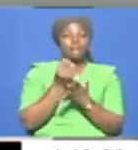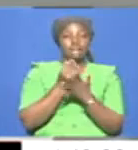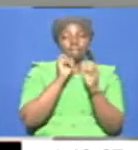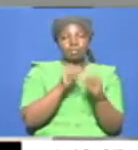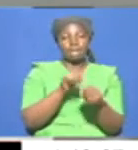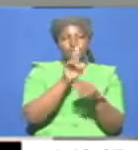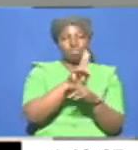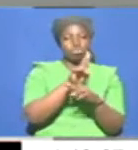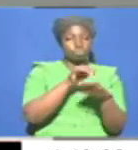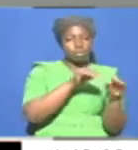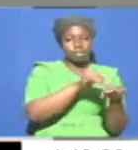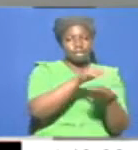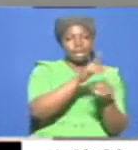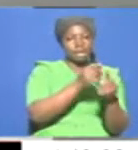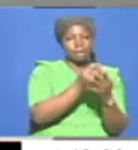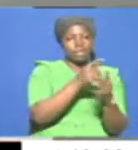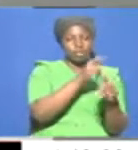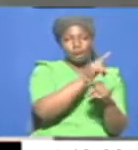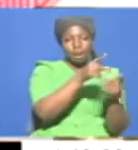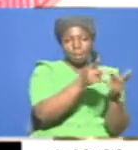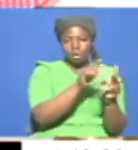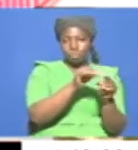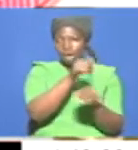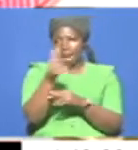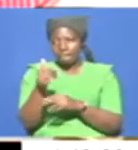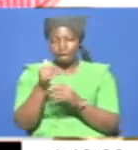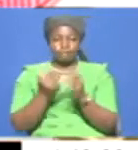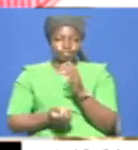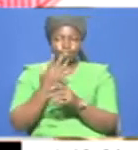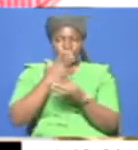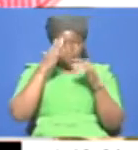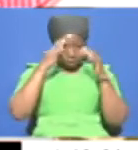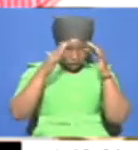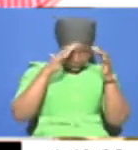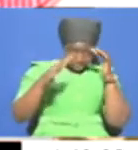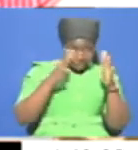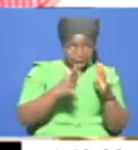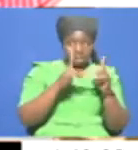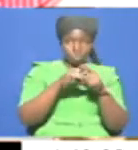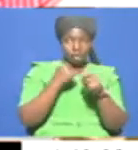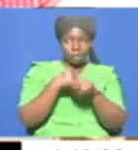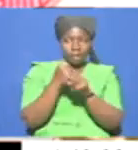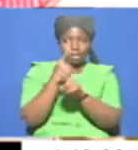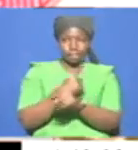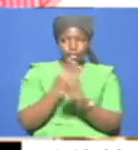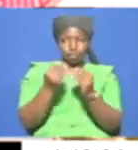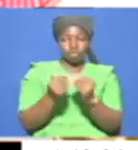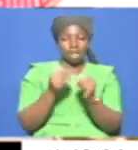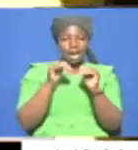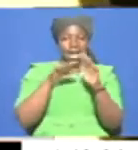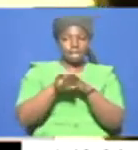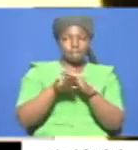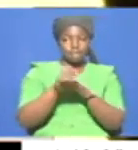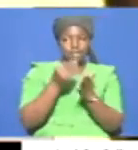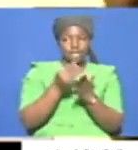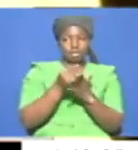another, opening up opportunities for innovators to create a myriad of solutions. The accessibility of financial services rose